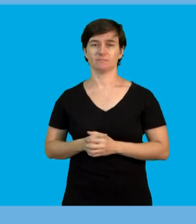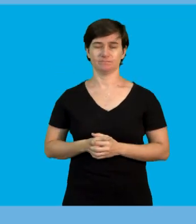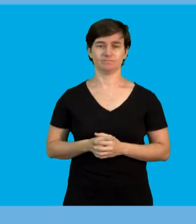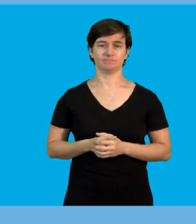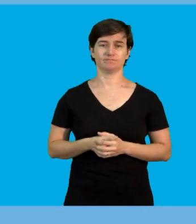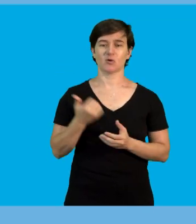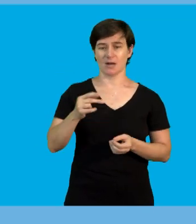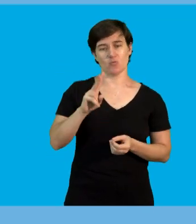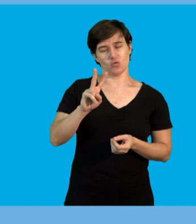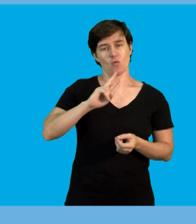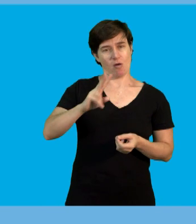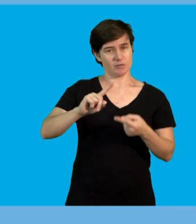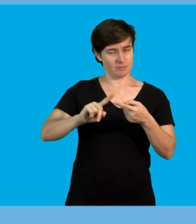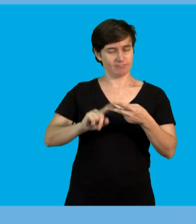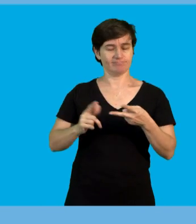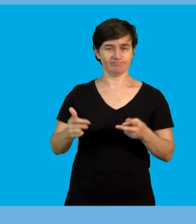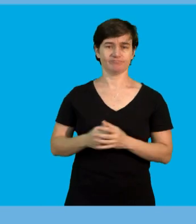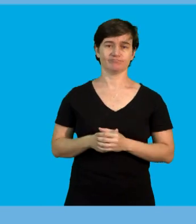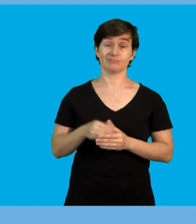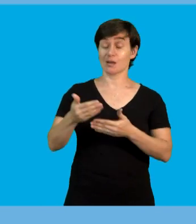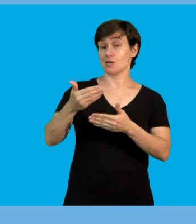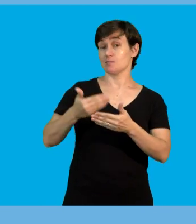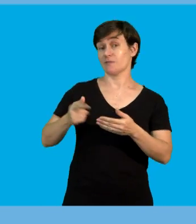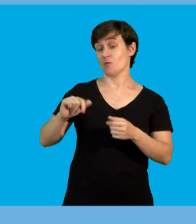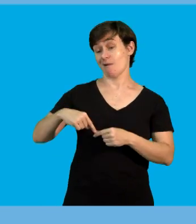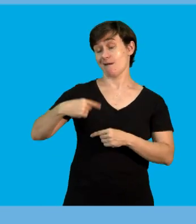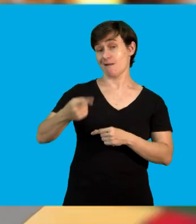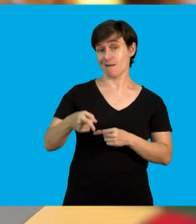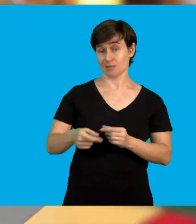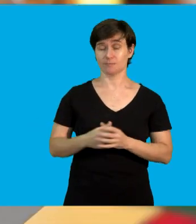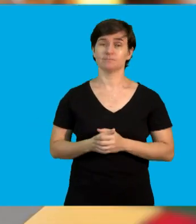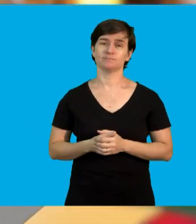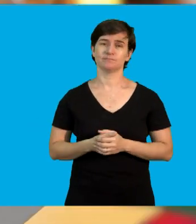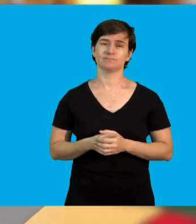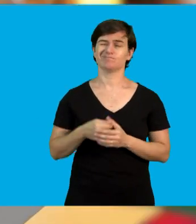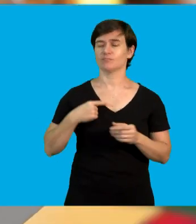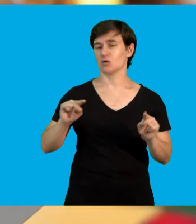the metal oxides and also for the metal hydroxides. So before we